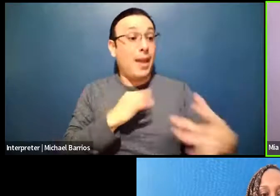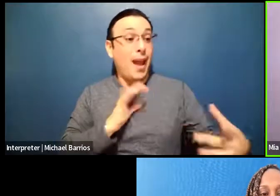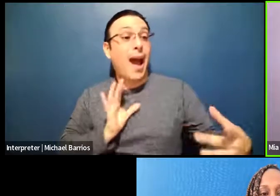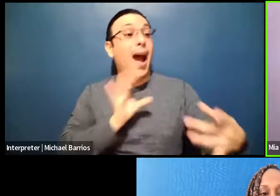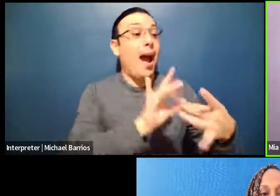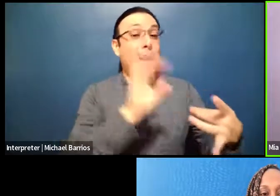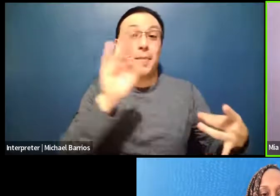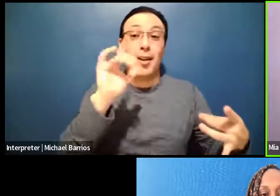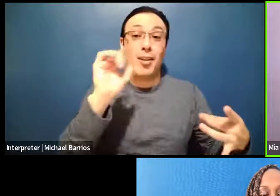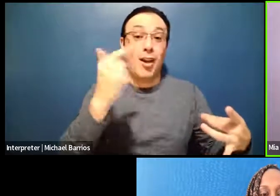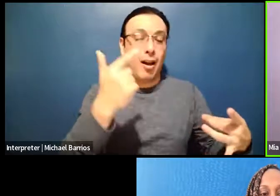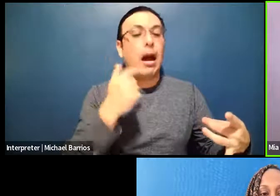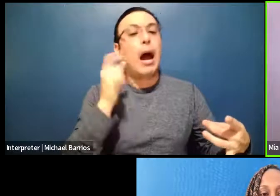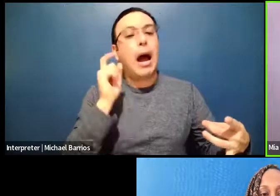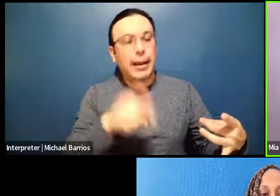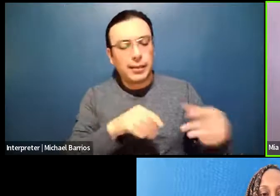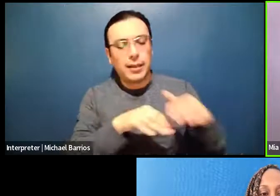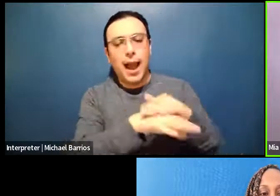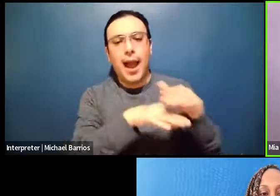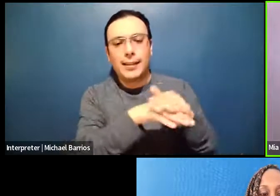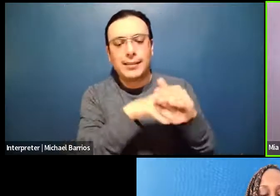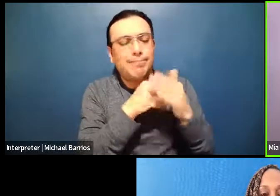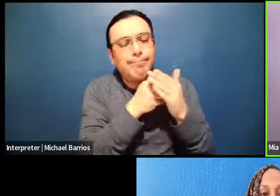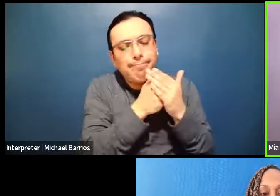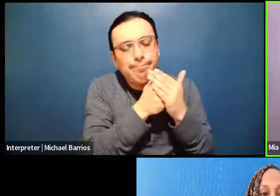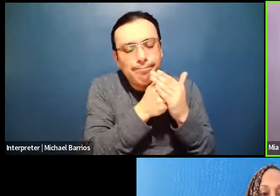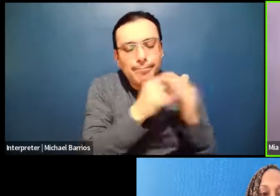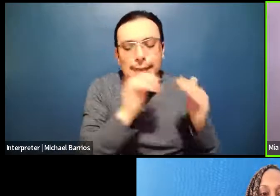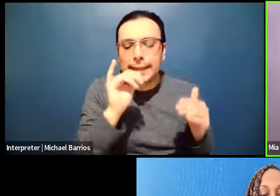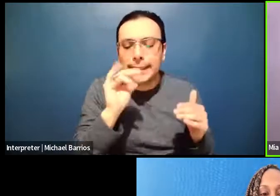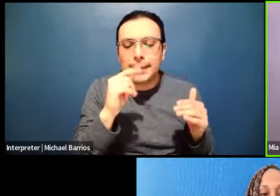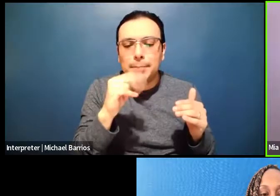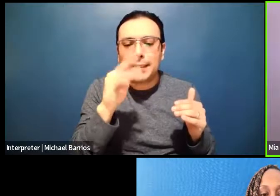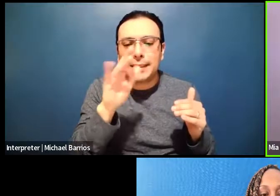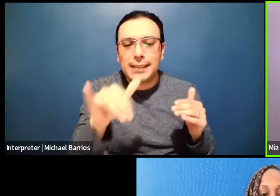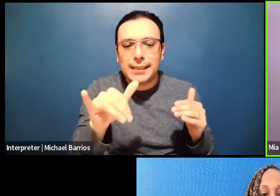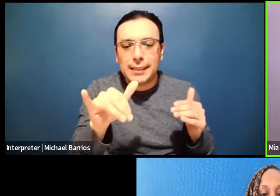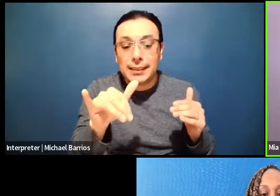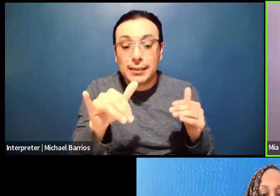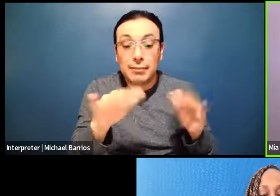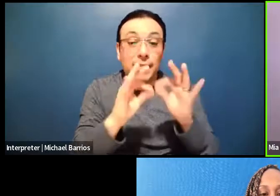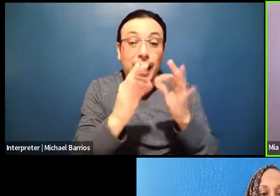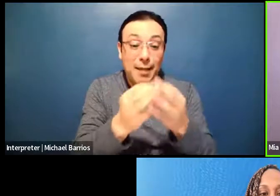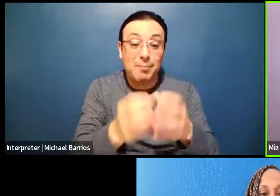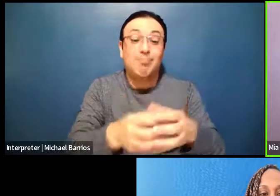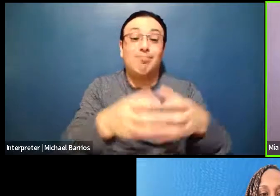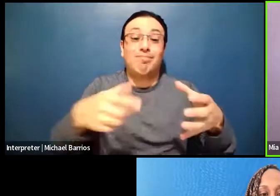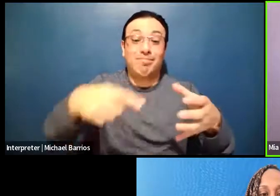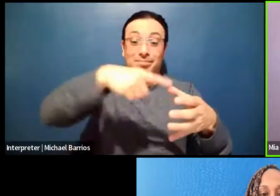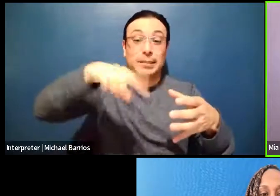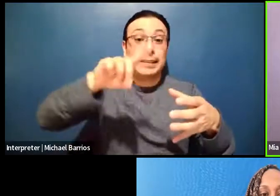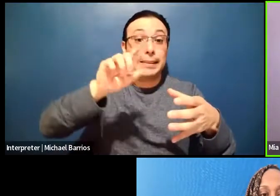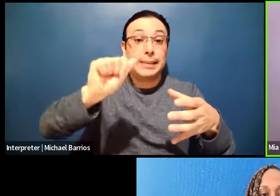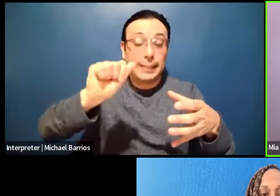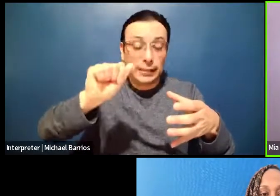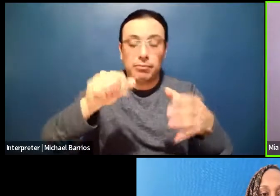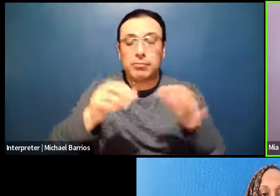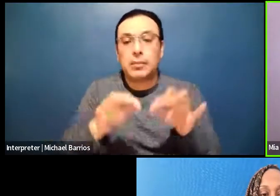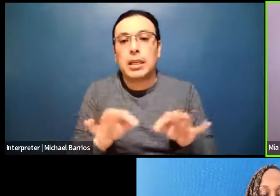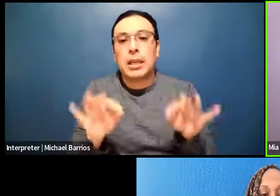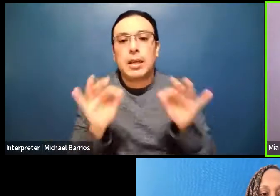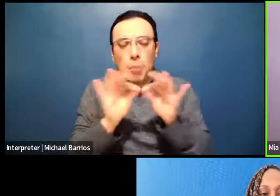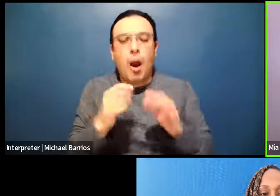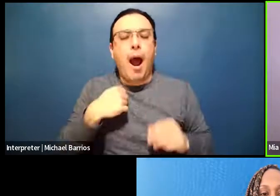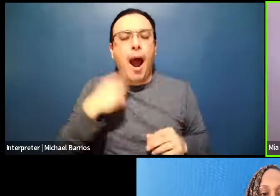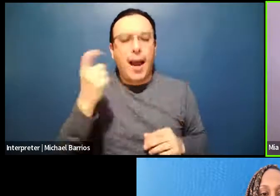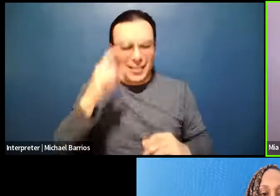matter who I am in relationship with. Building disabled family has meant building a deep and fertile understanding of access